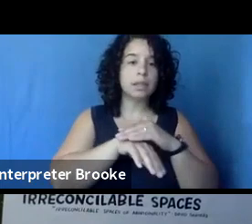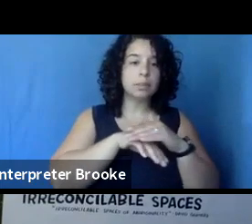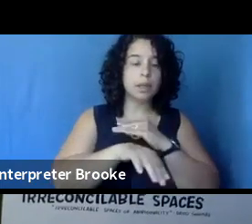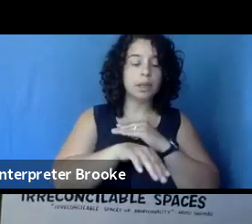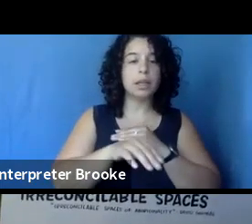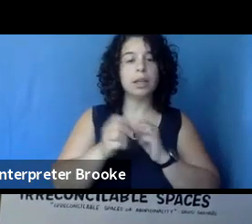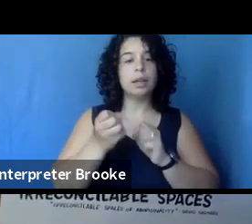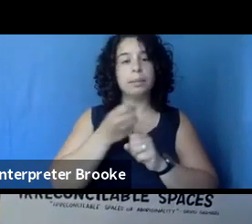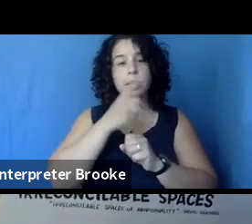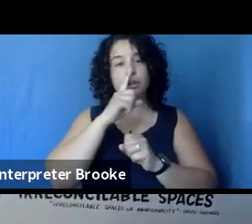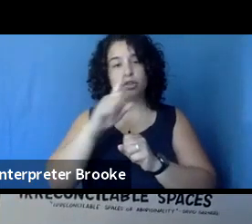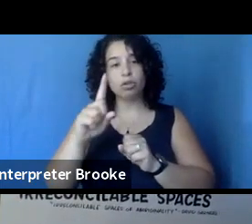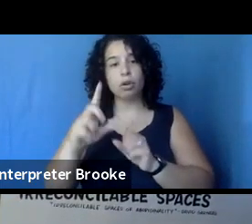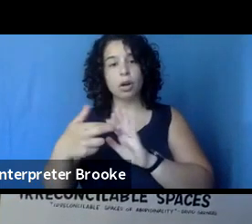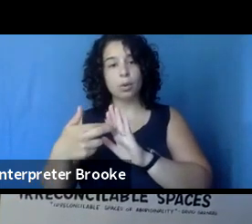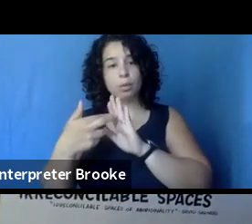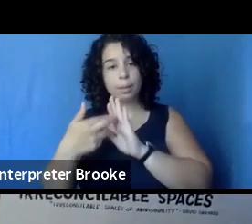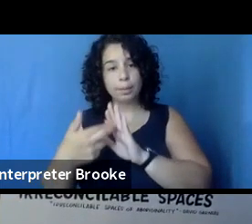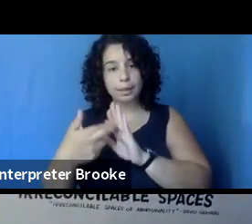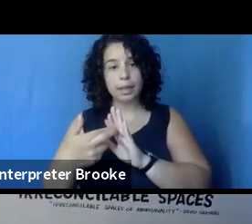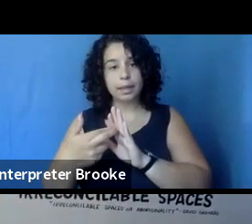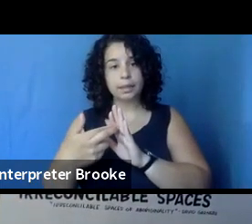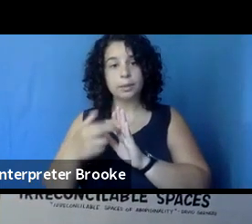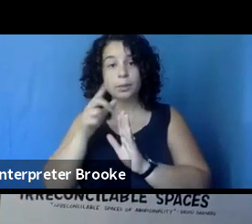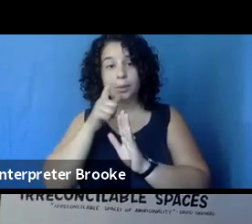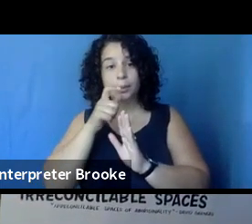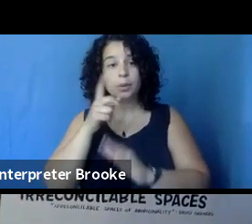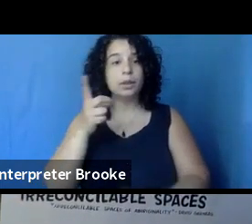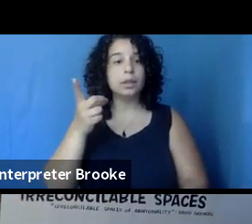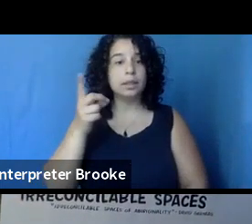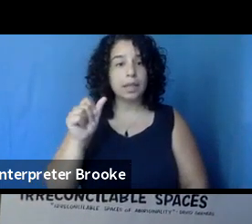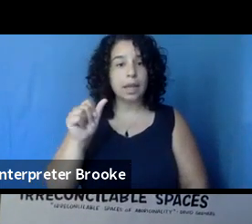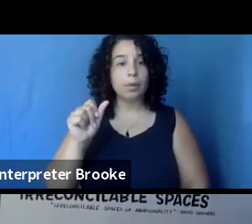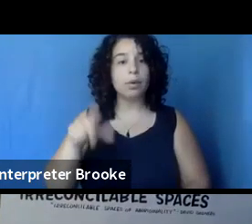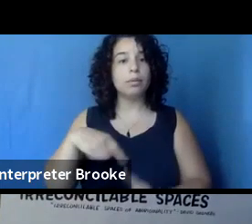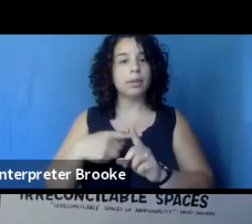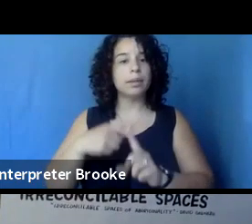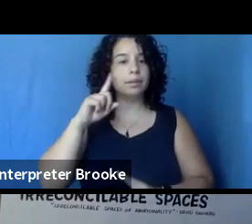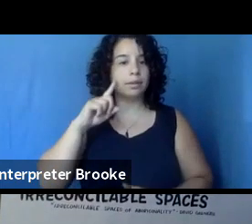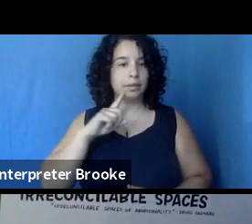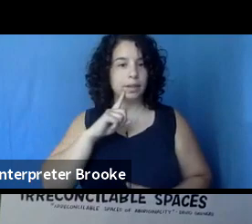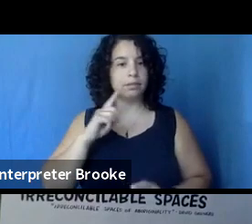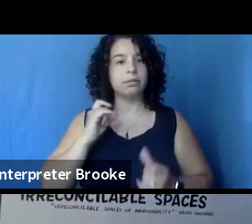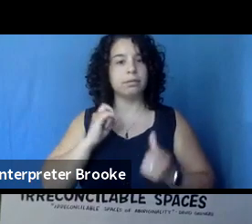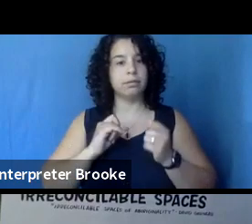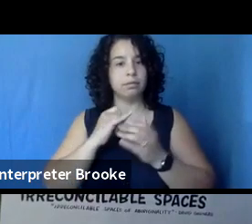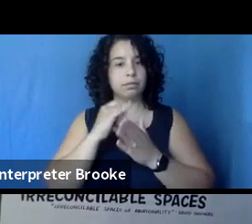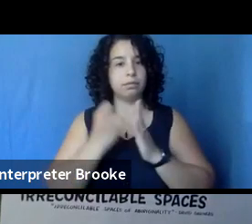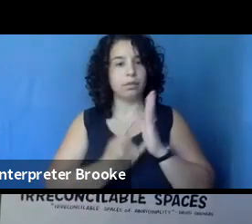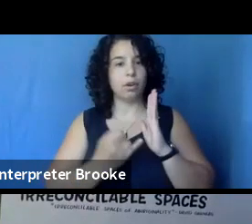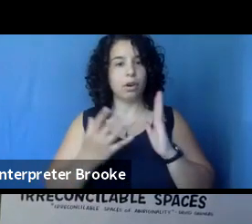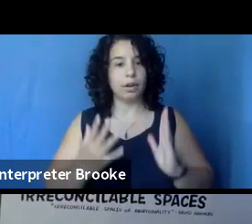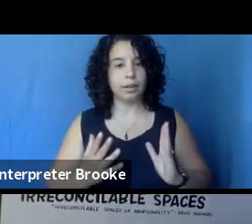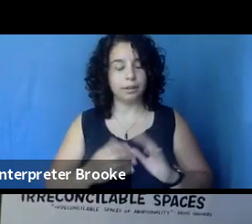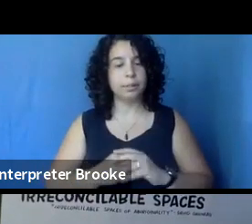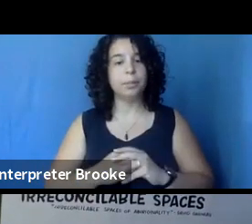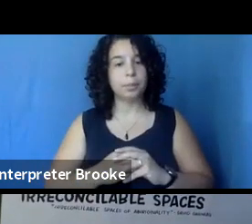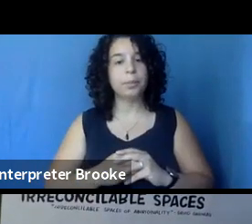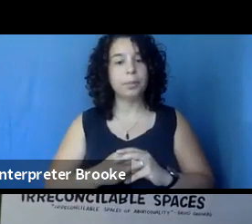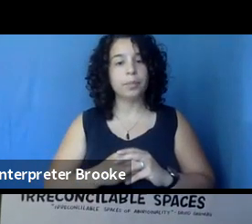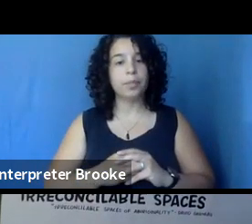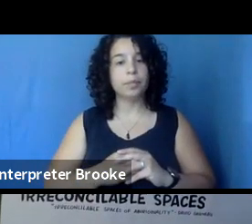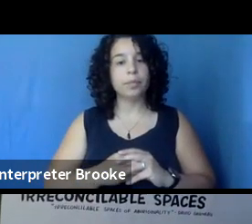representation of disabled and deaf artists, and looking at what it means